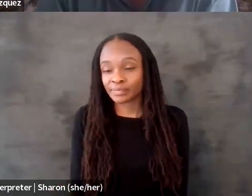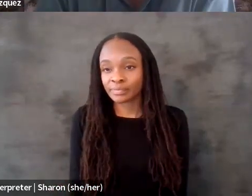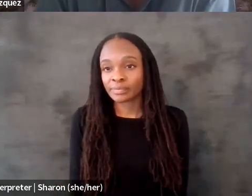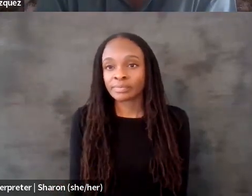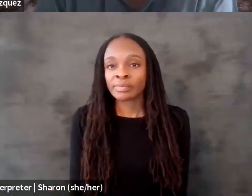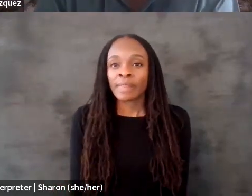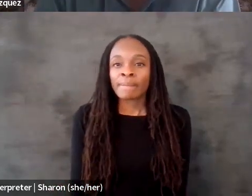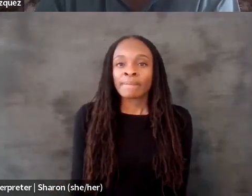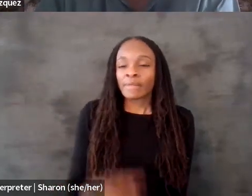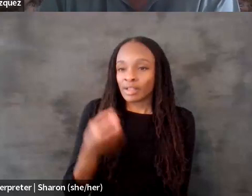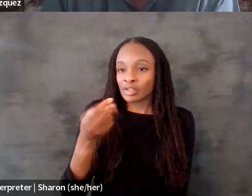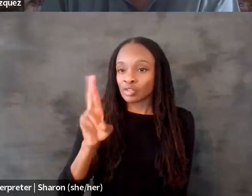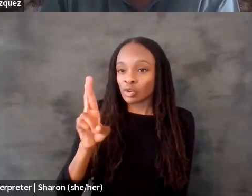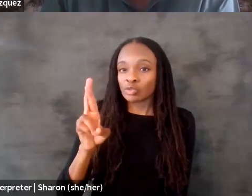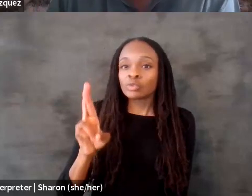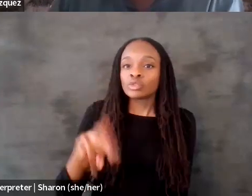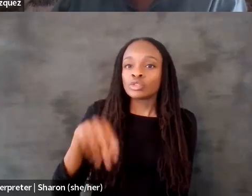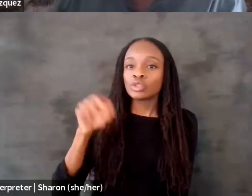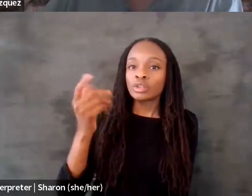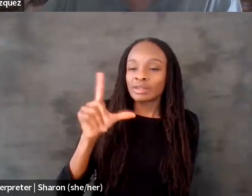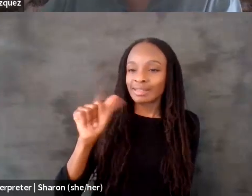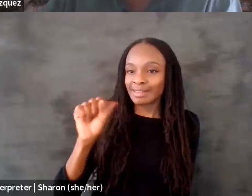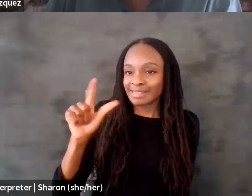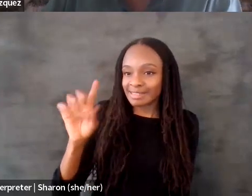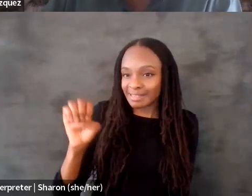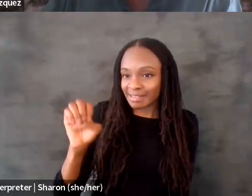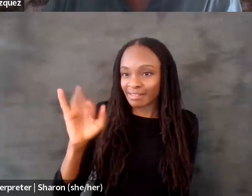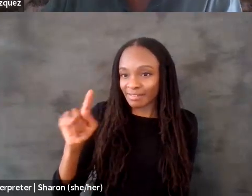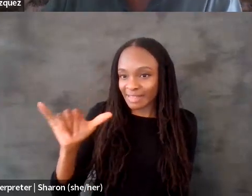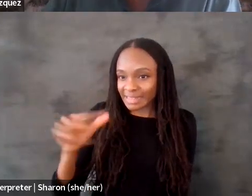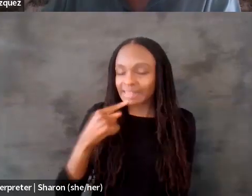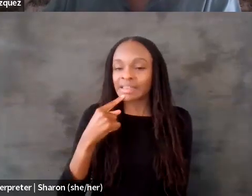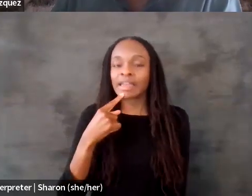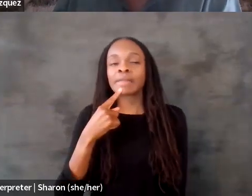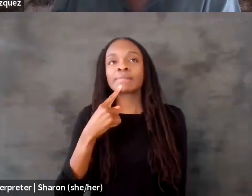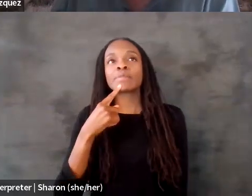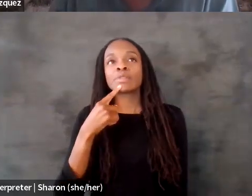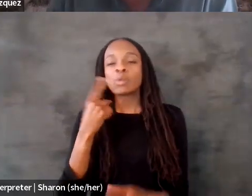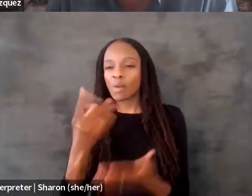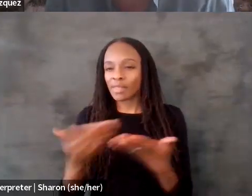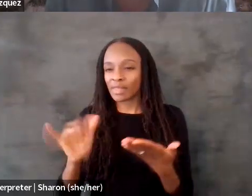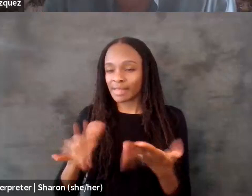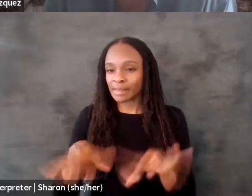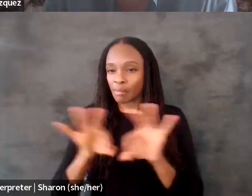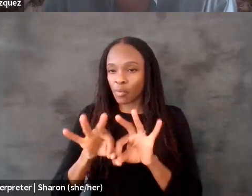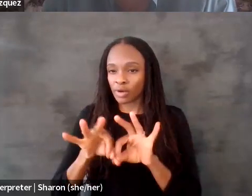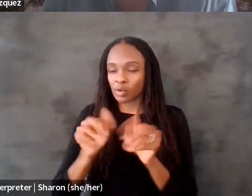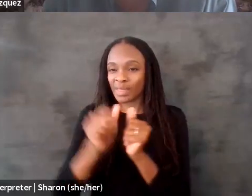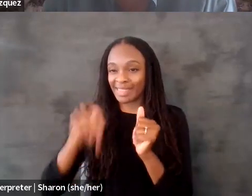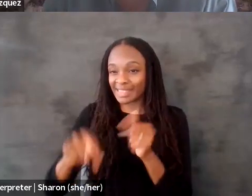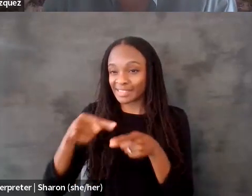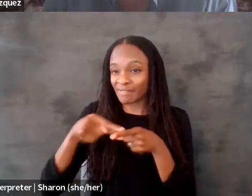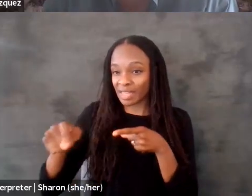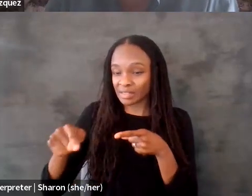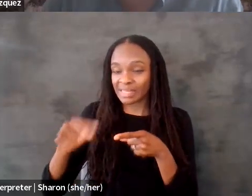The only thing I'll add to that just really quickly is I think that what becomes important in this field is